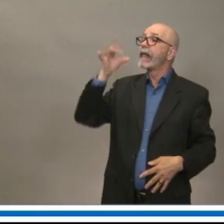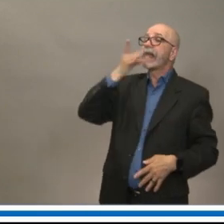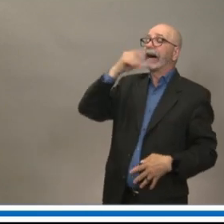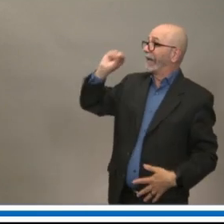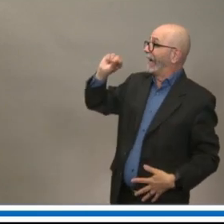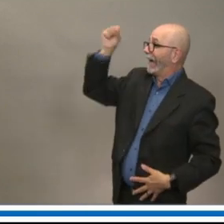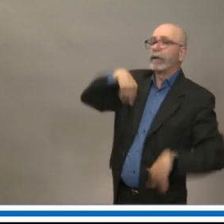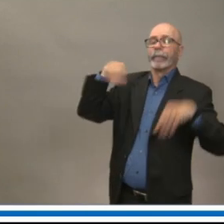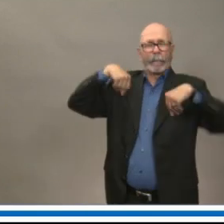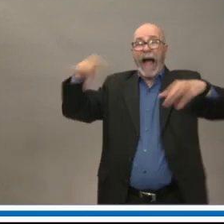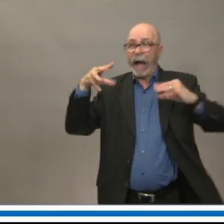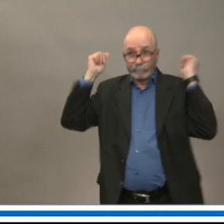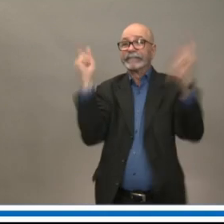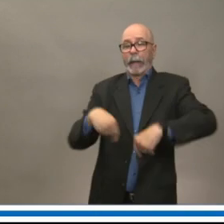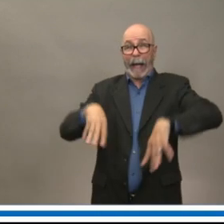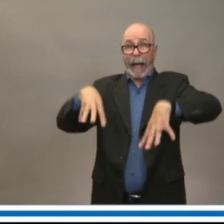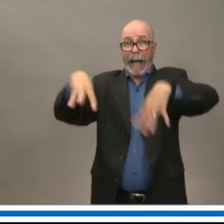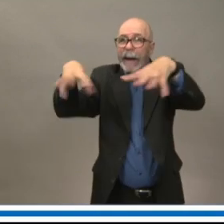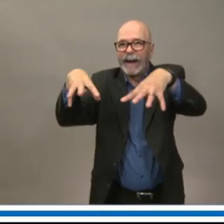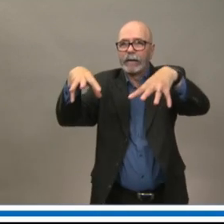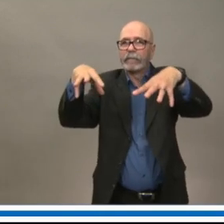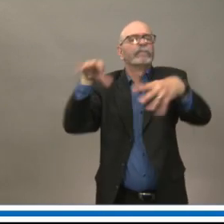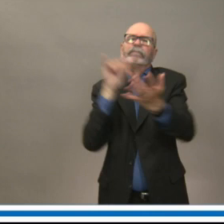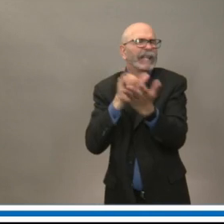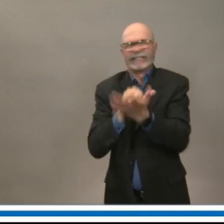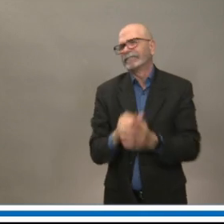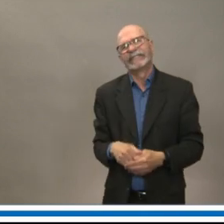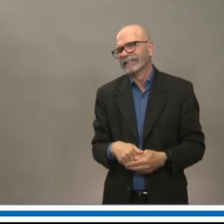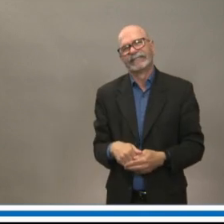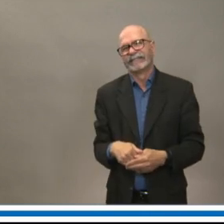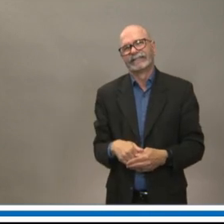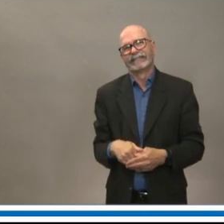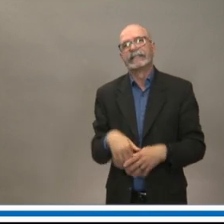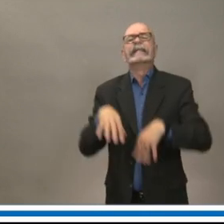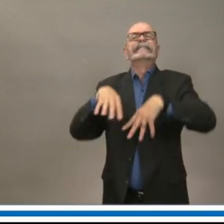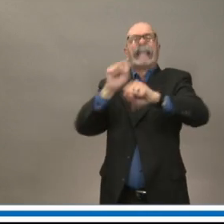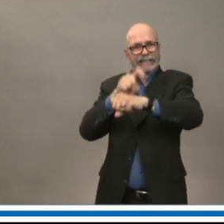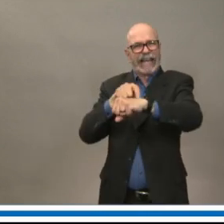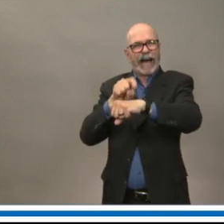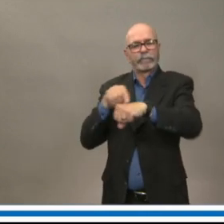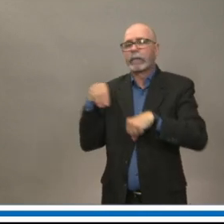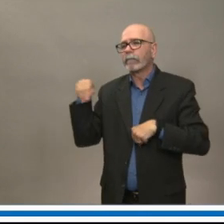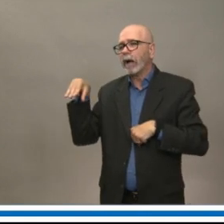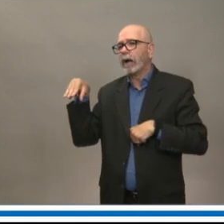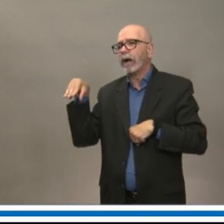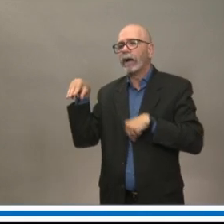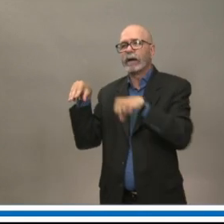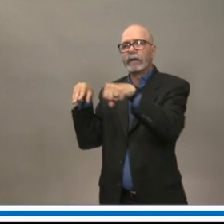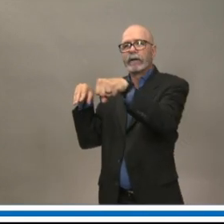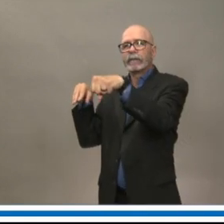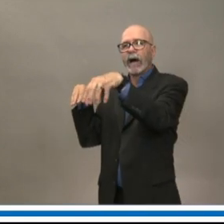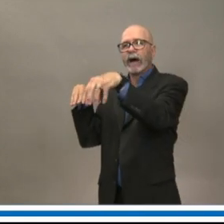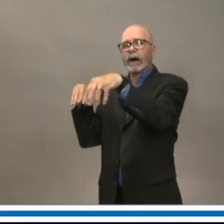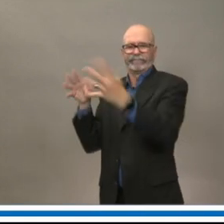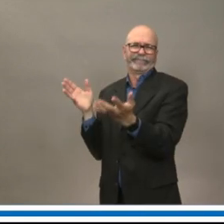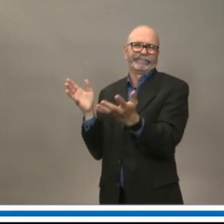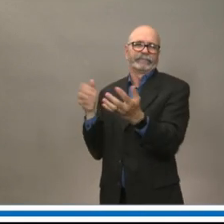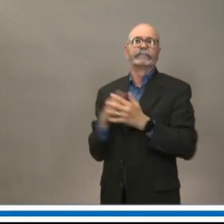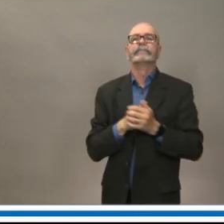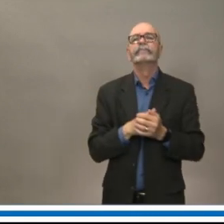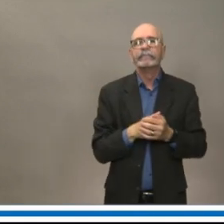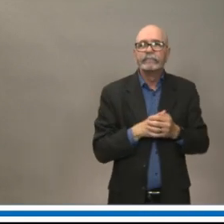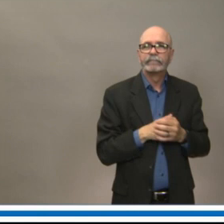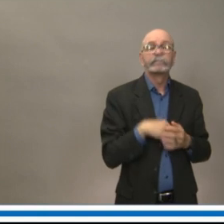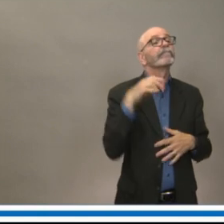it. Lindsay, do you have a follow-up? Yes, thank you. Once we point the curve, how will your government look